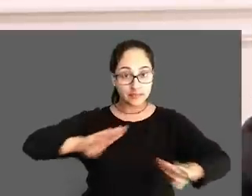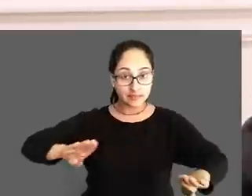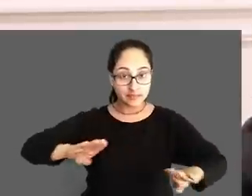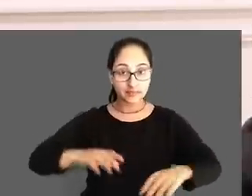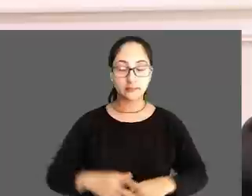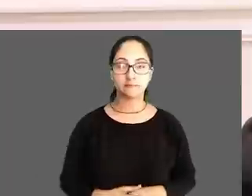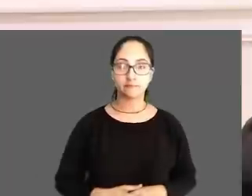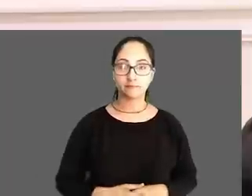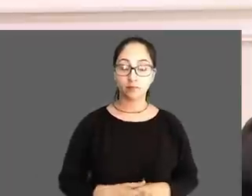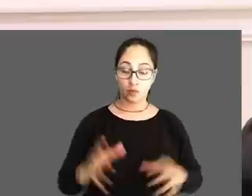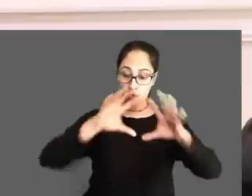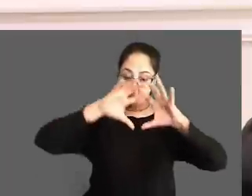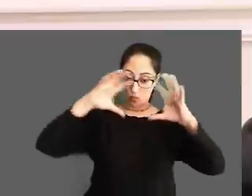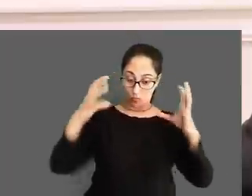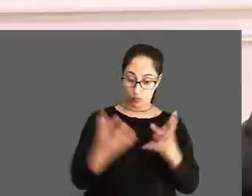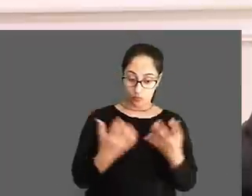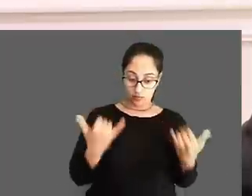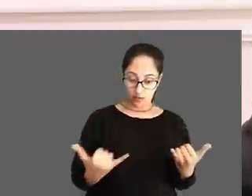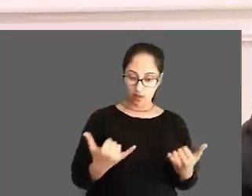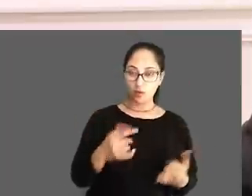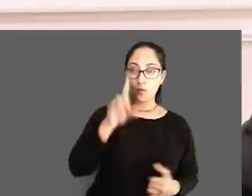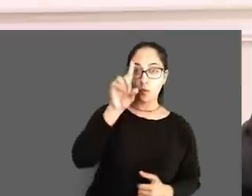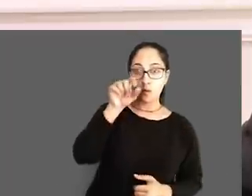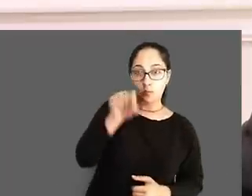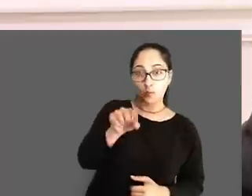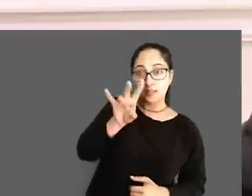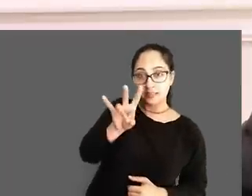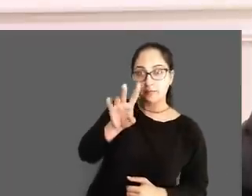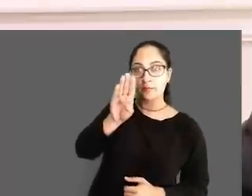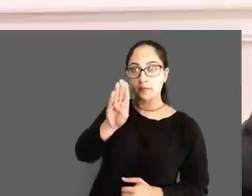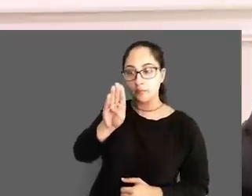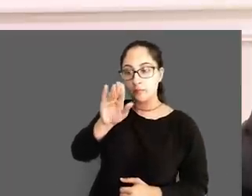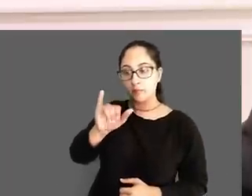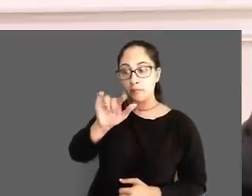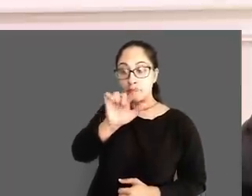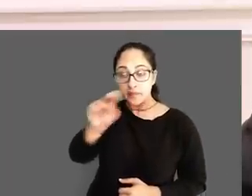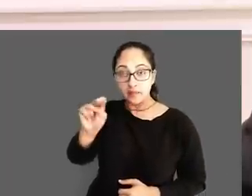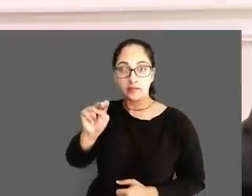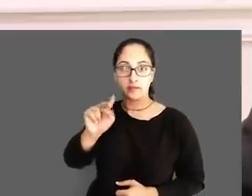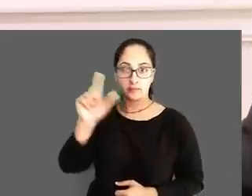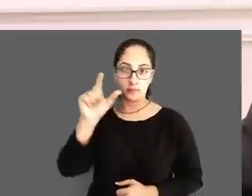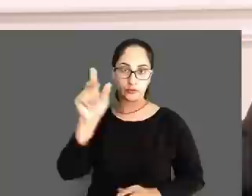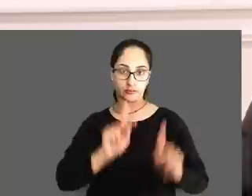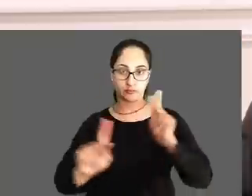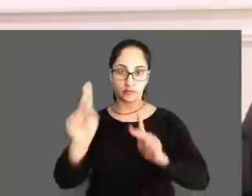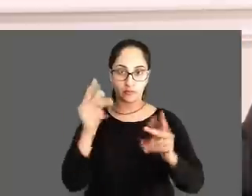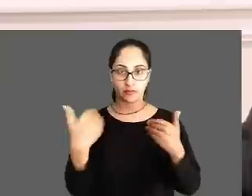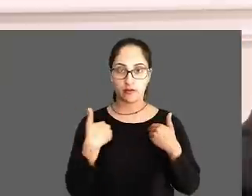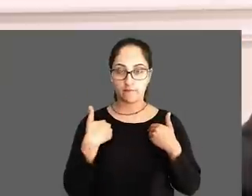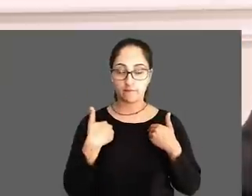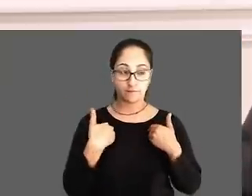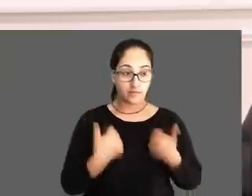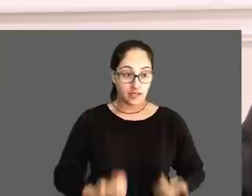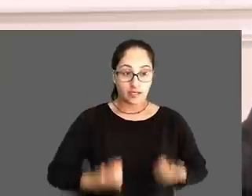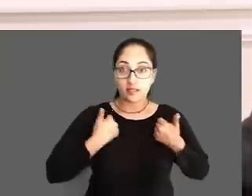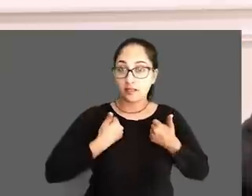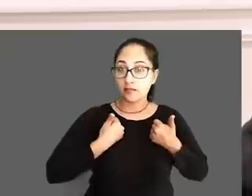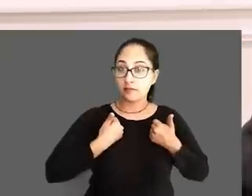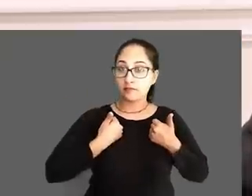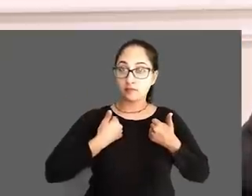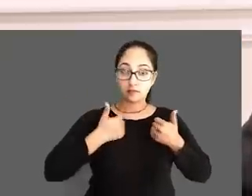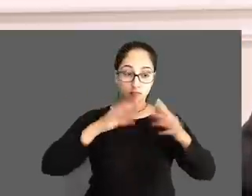a variety of political situations. Some of these political situations involve land